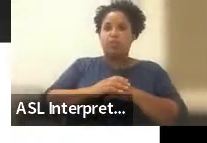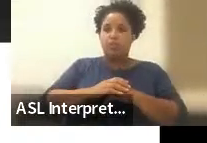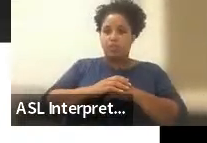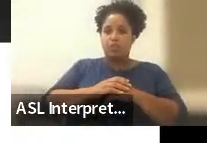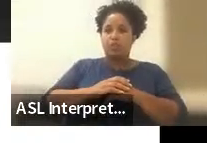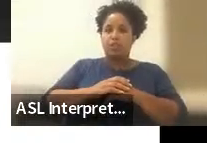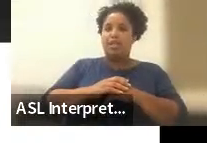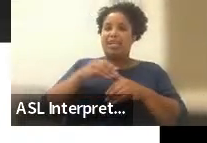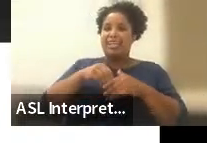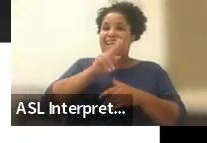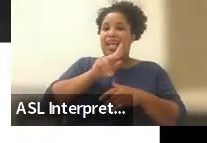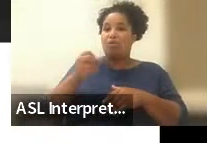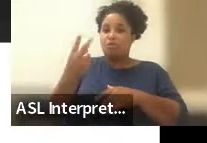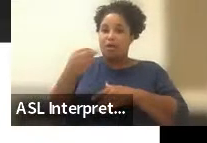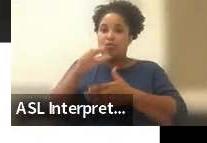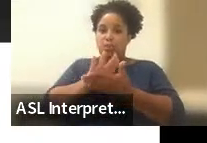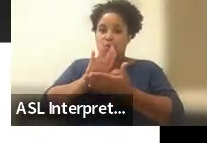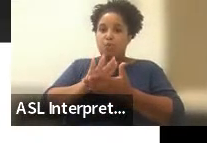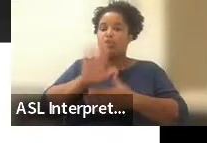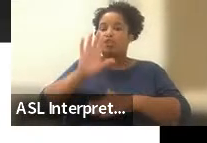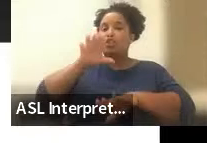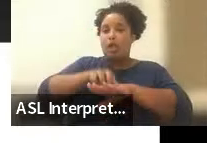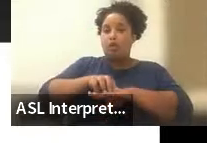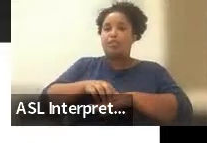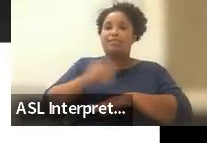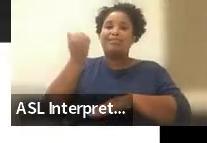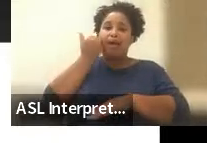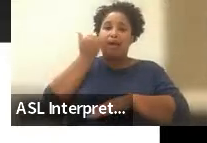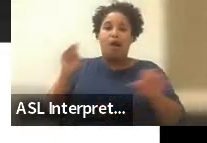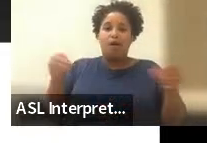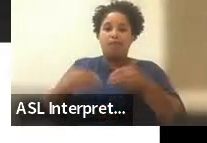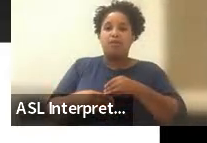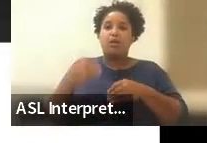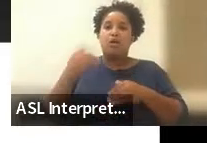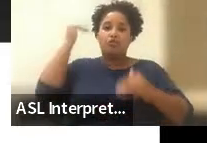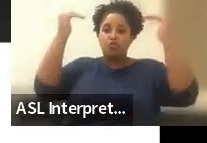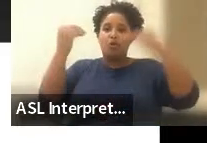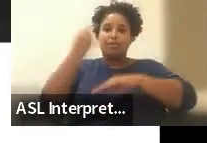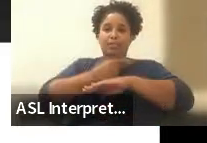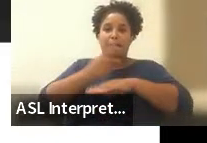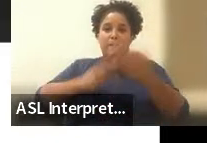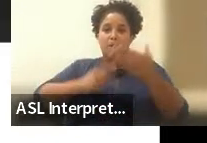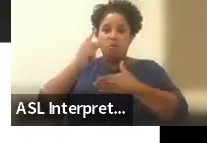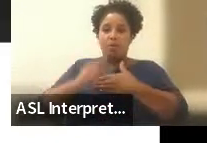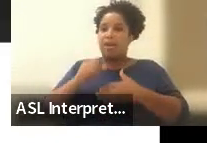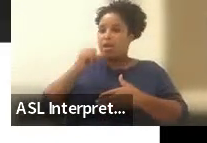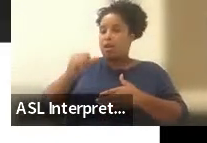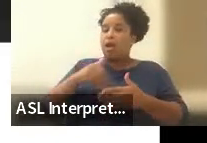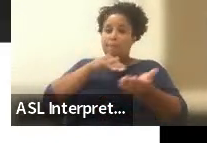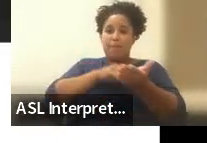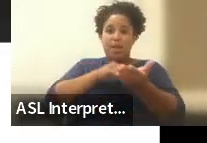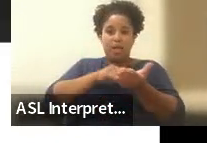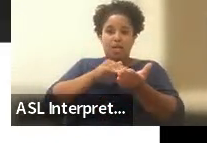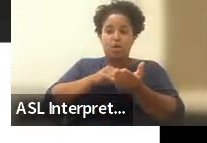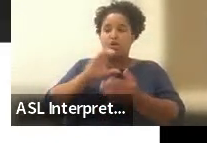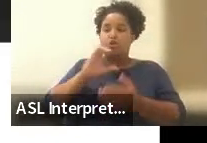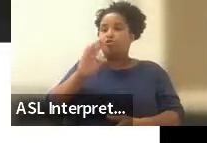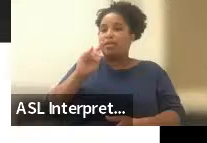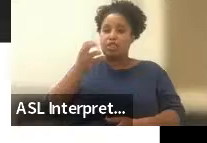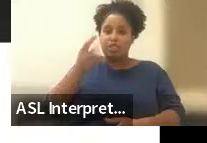12 schools, shelters, dental offices, adult day programs, and non-medical corrections.